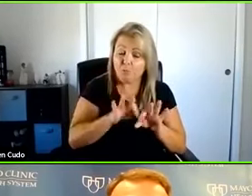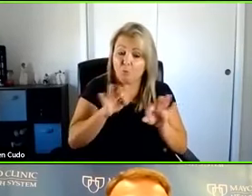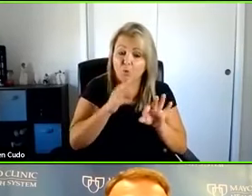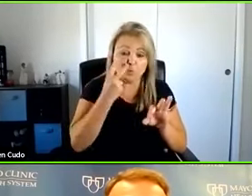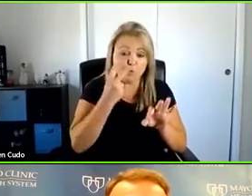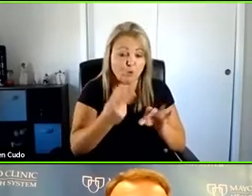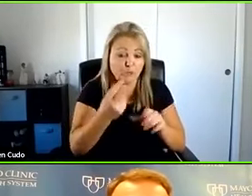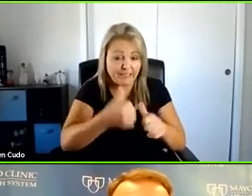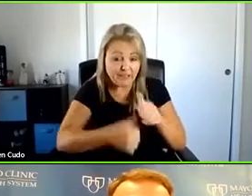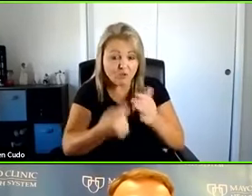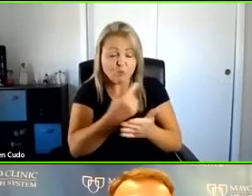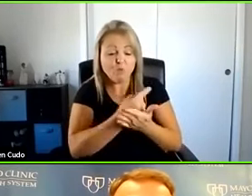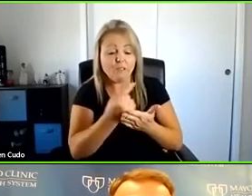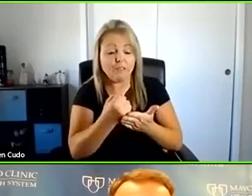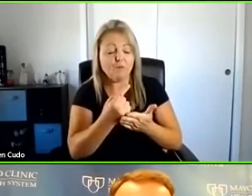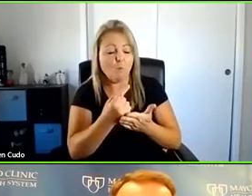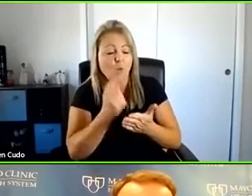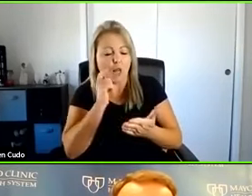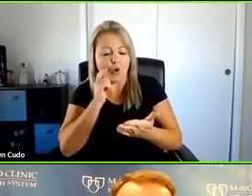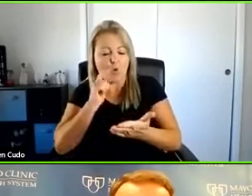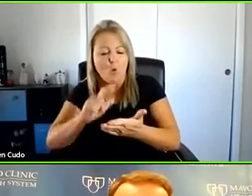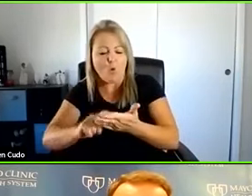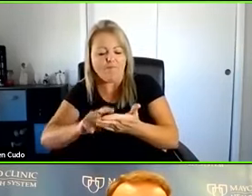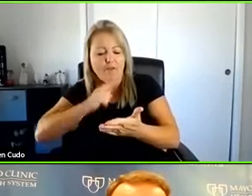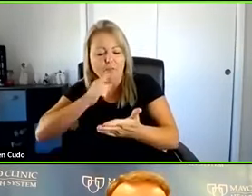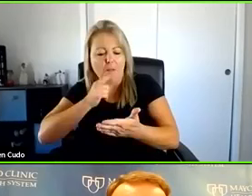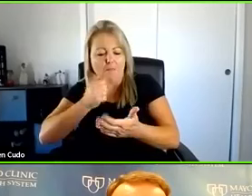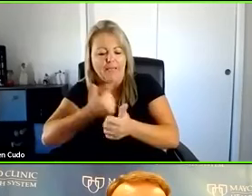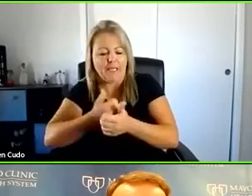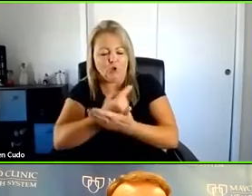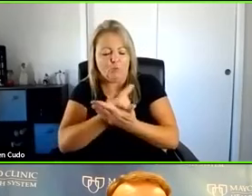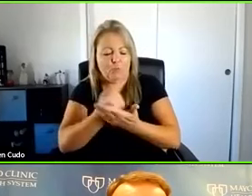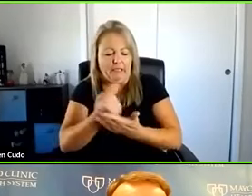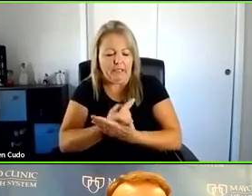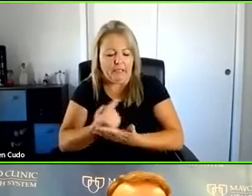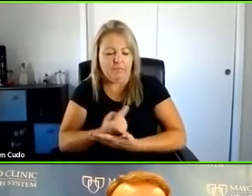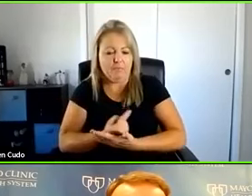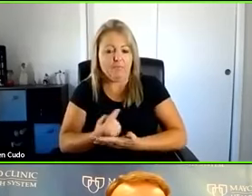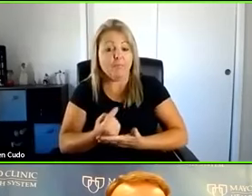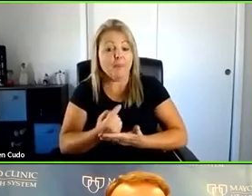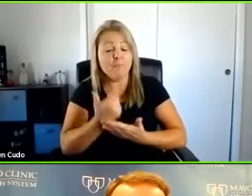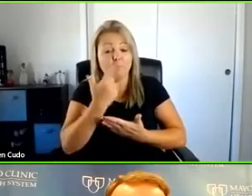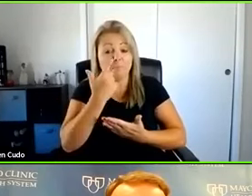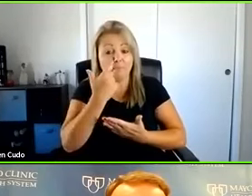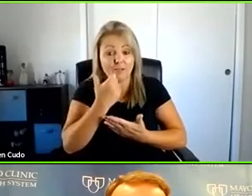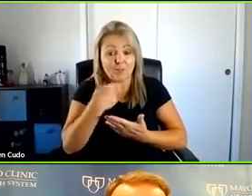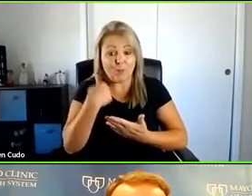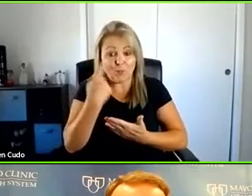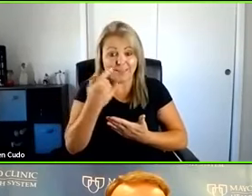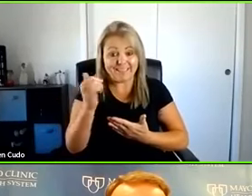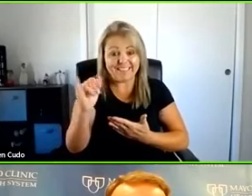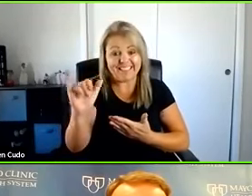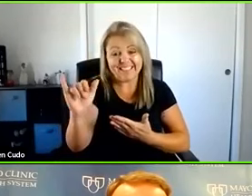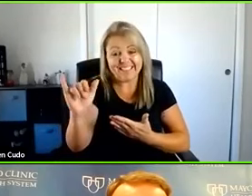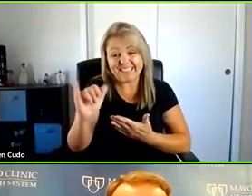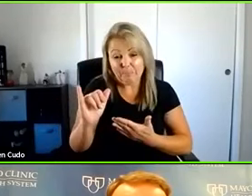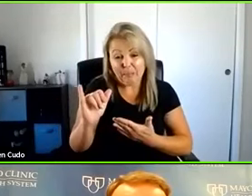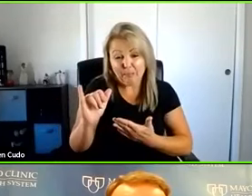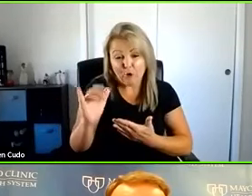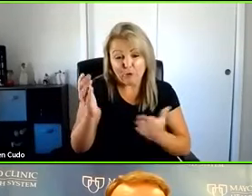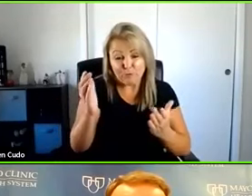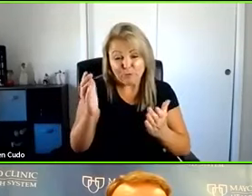week, and we'll notify the public about that each week. But just because it looks similar doesn't mean it is the